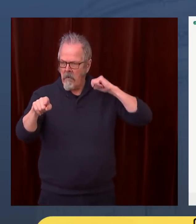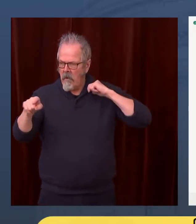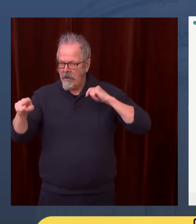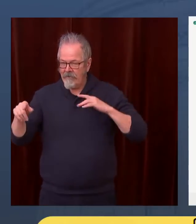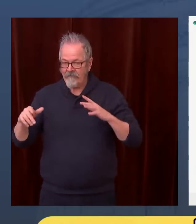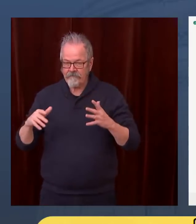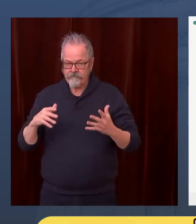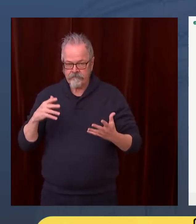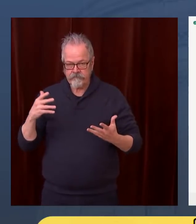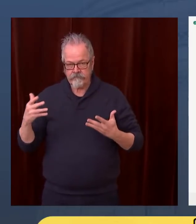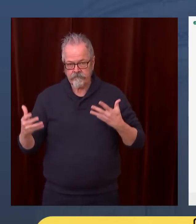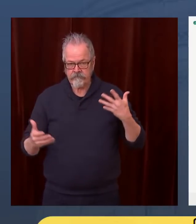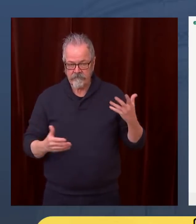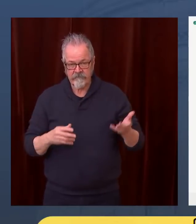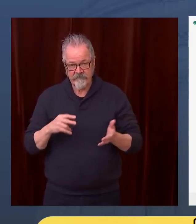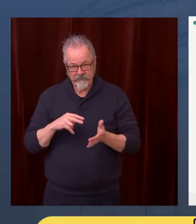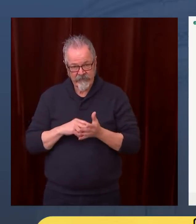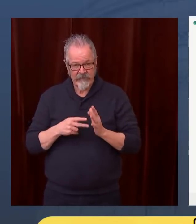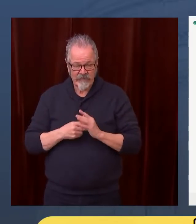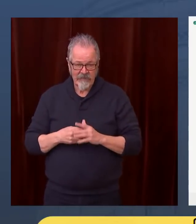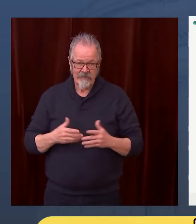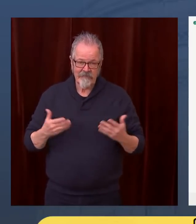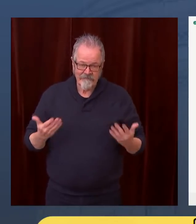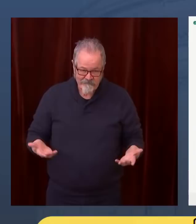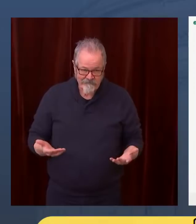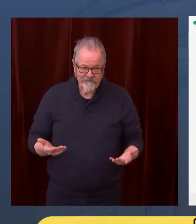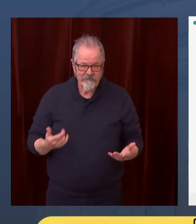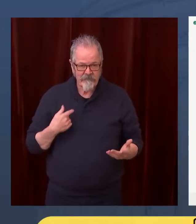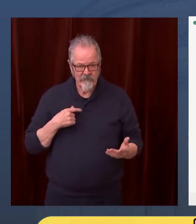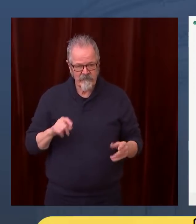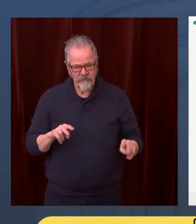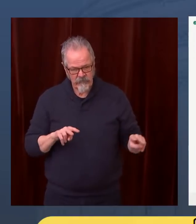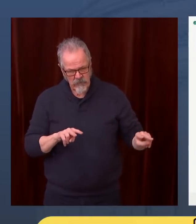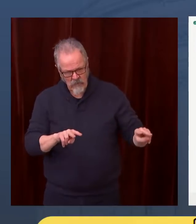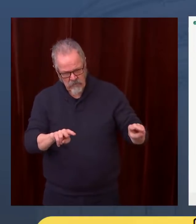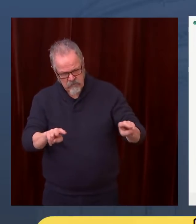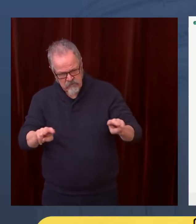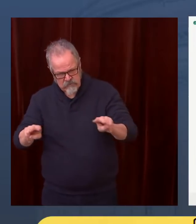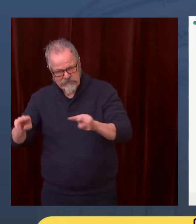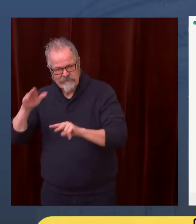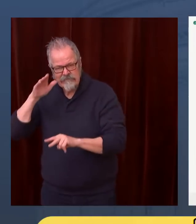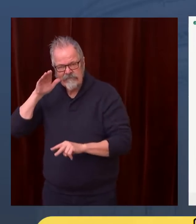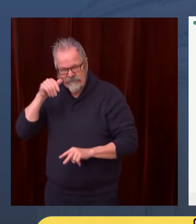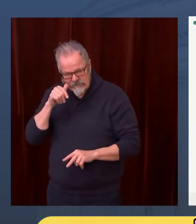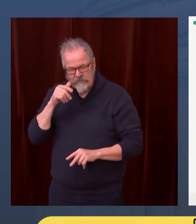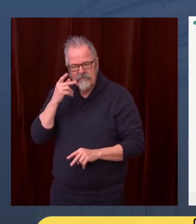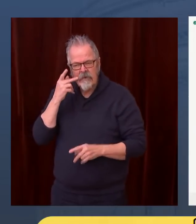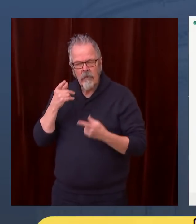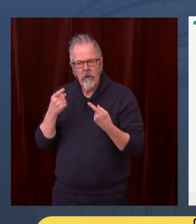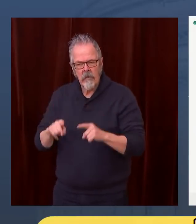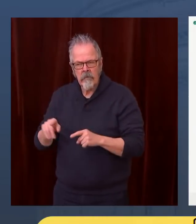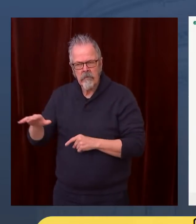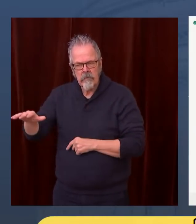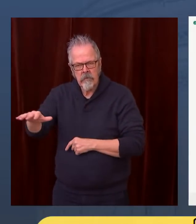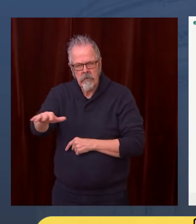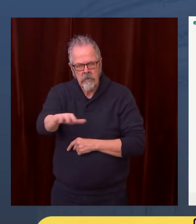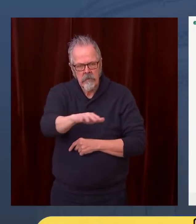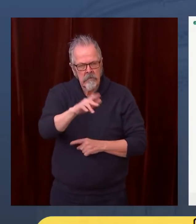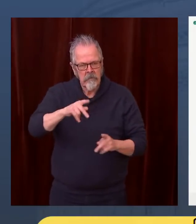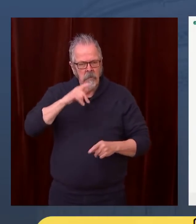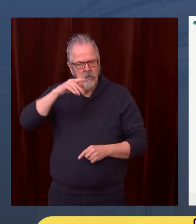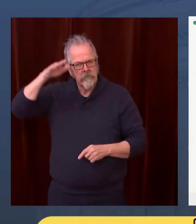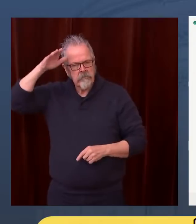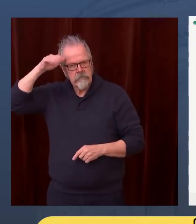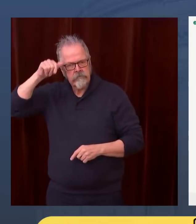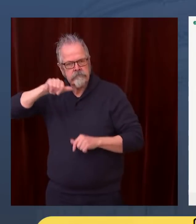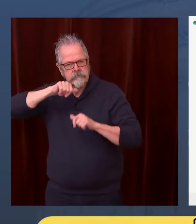that means is that we do want to watch and continue to monitor what's happening in places where the vaccination rates are not higher. And we